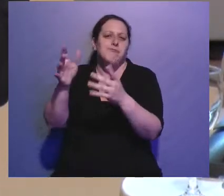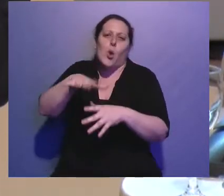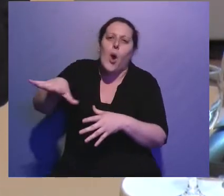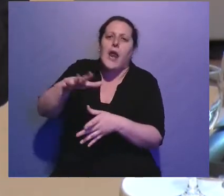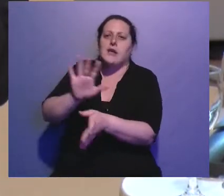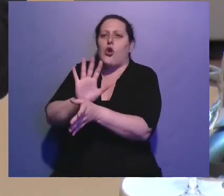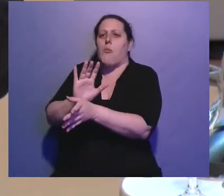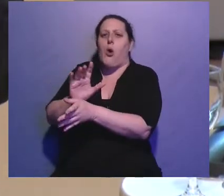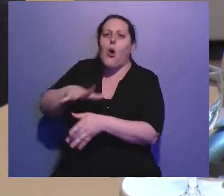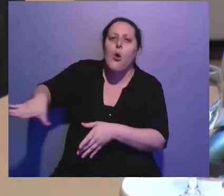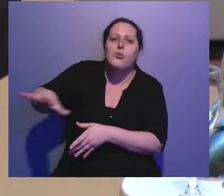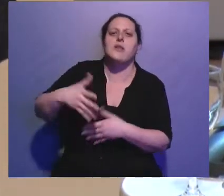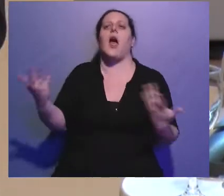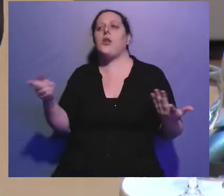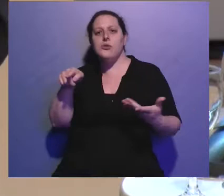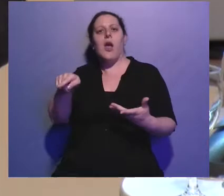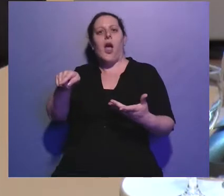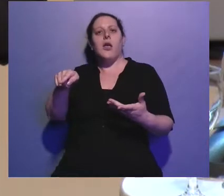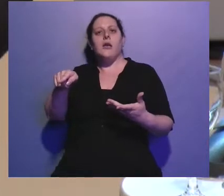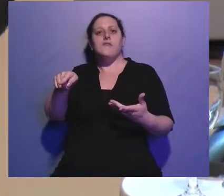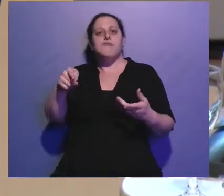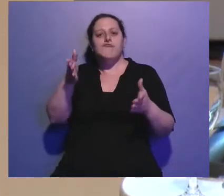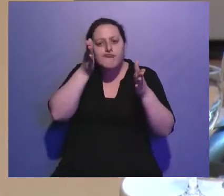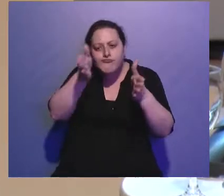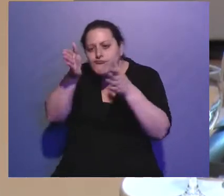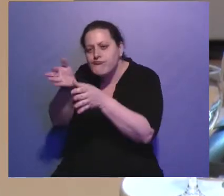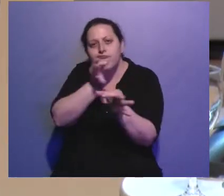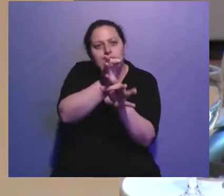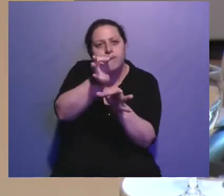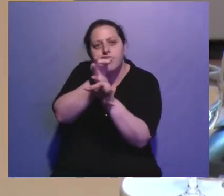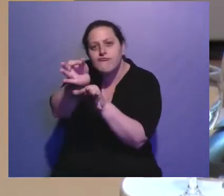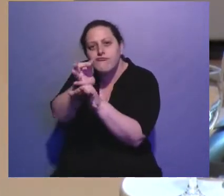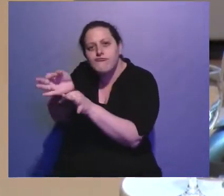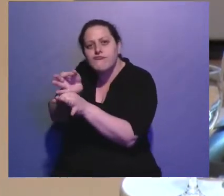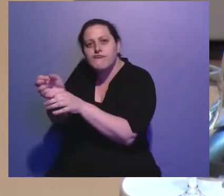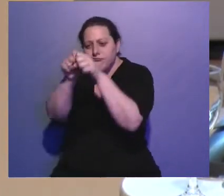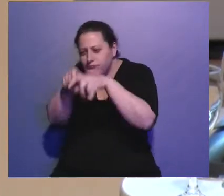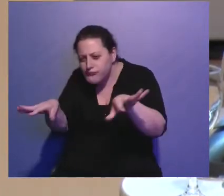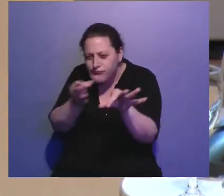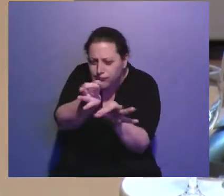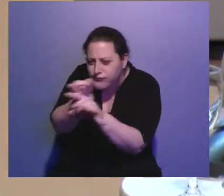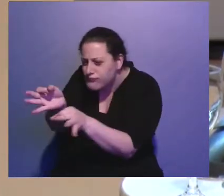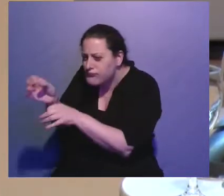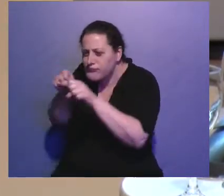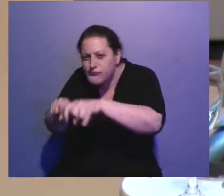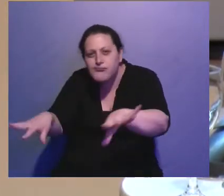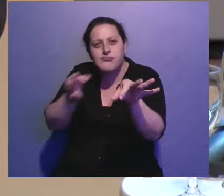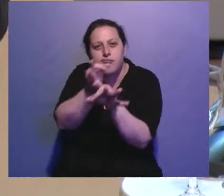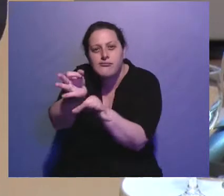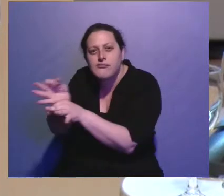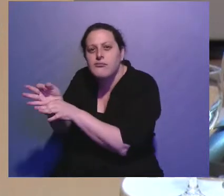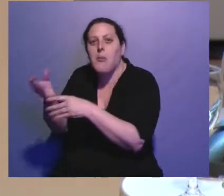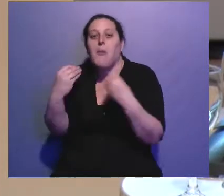in schools, at collective spaces, just precisely to